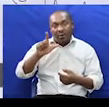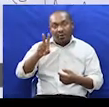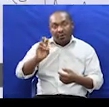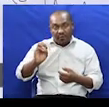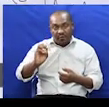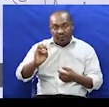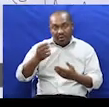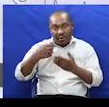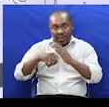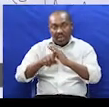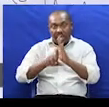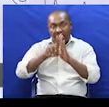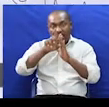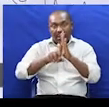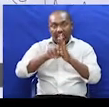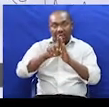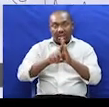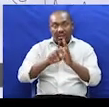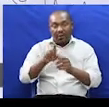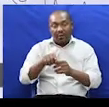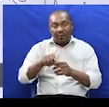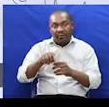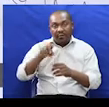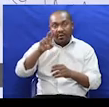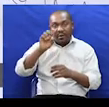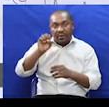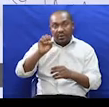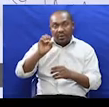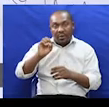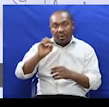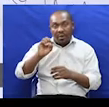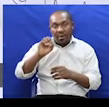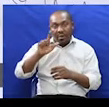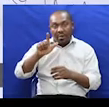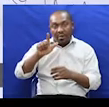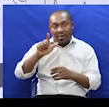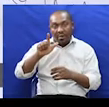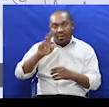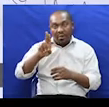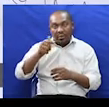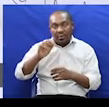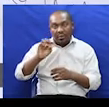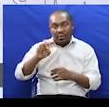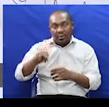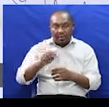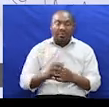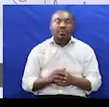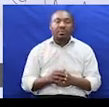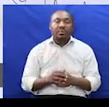in a liter of solvent, liter of solution. That